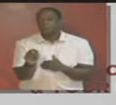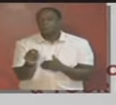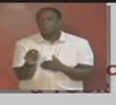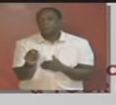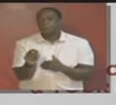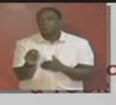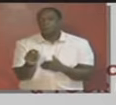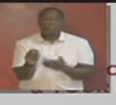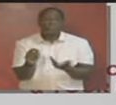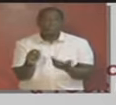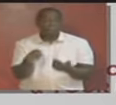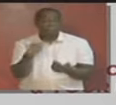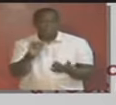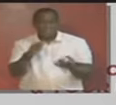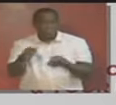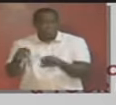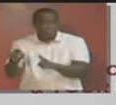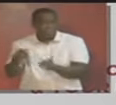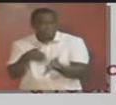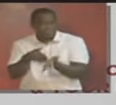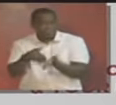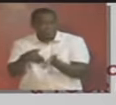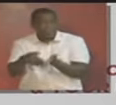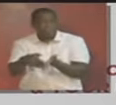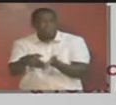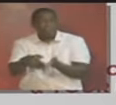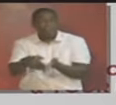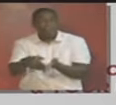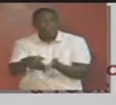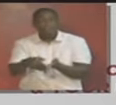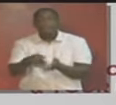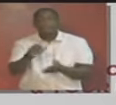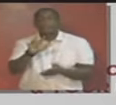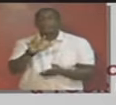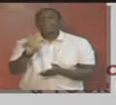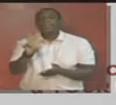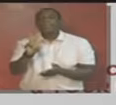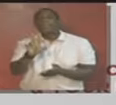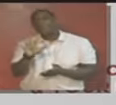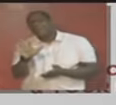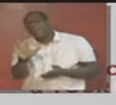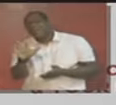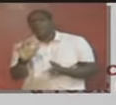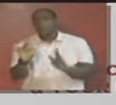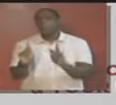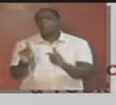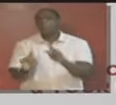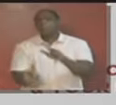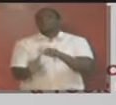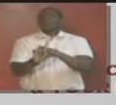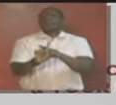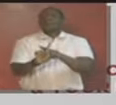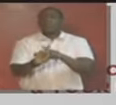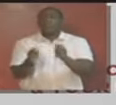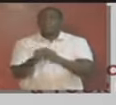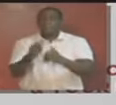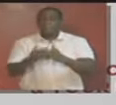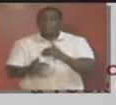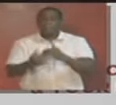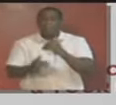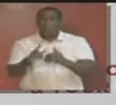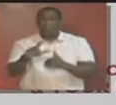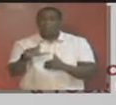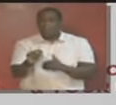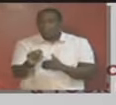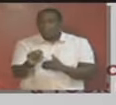of frequency. And the 37 or 35 cases that would have arisen out of 17 million